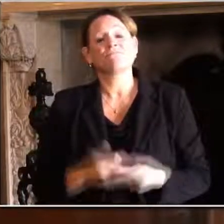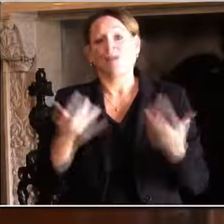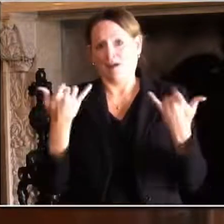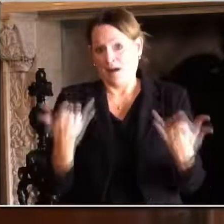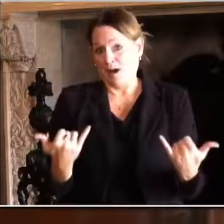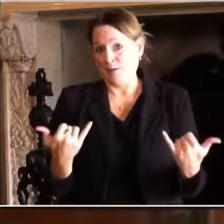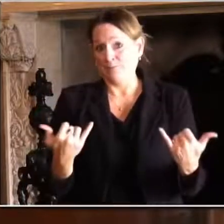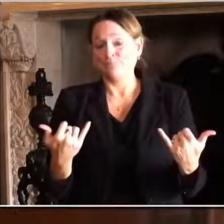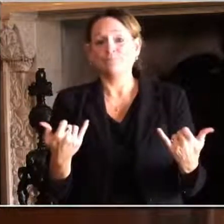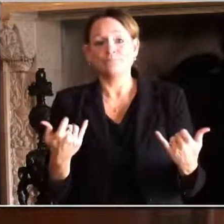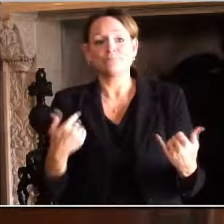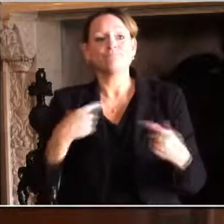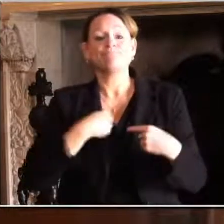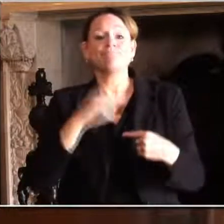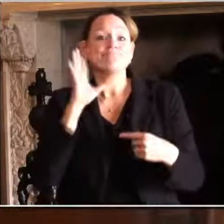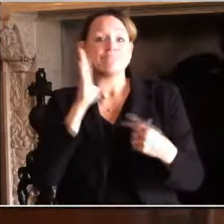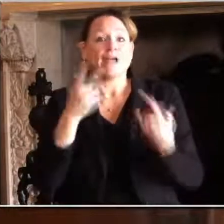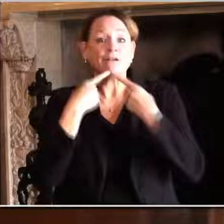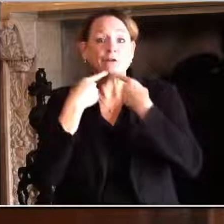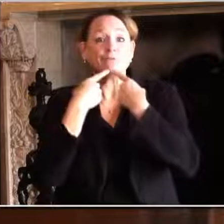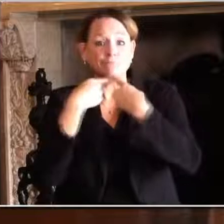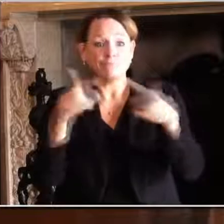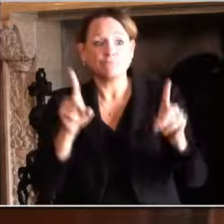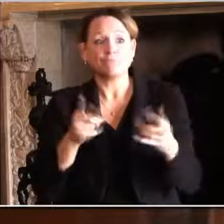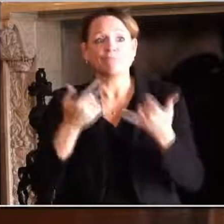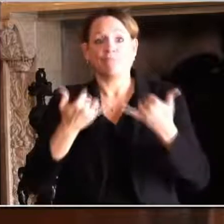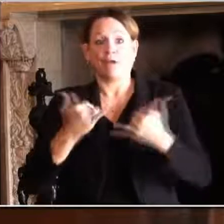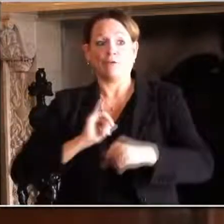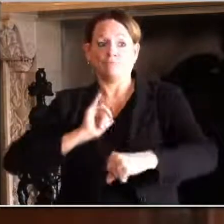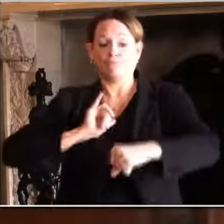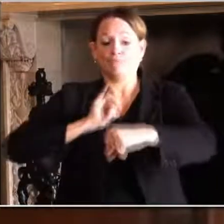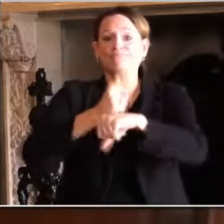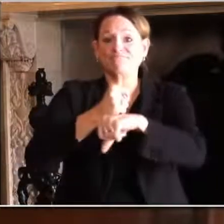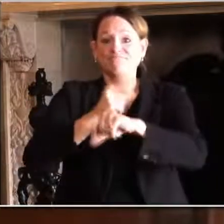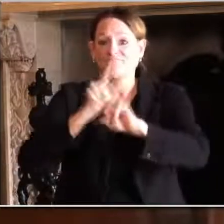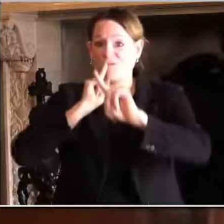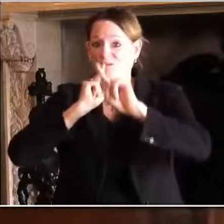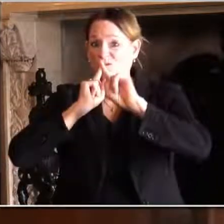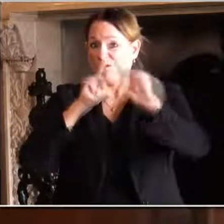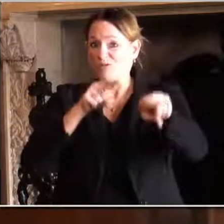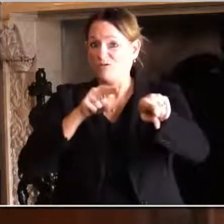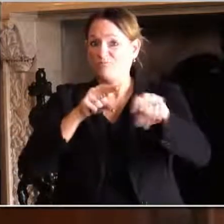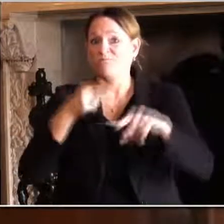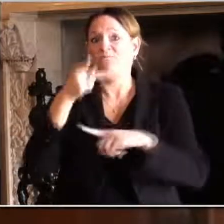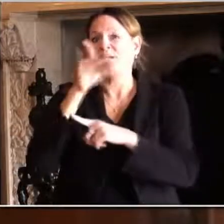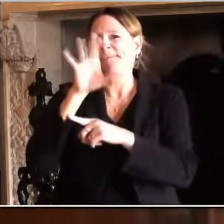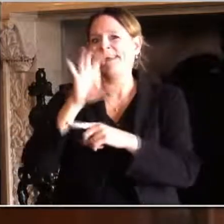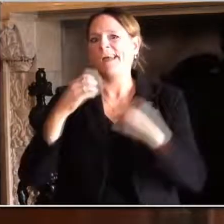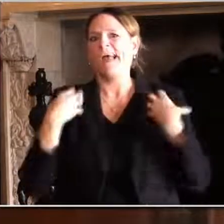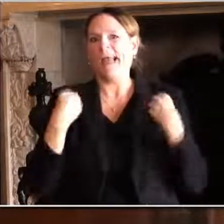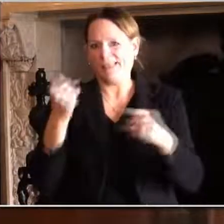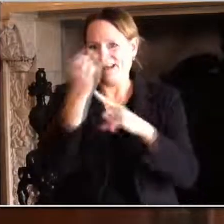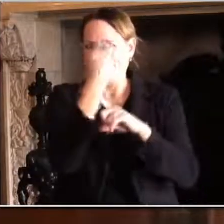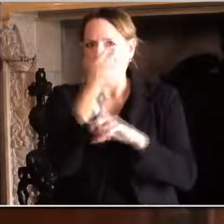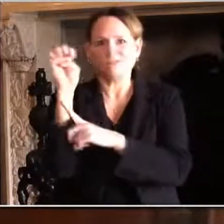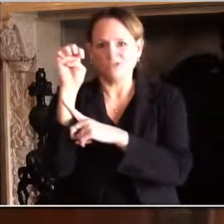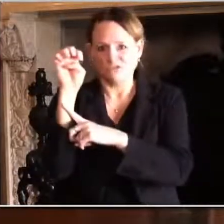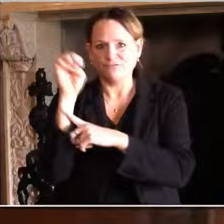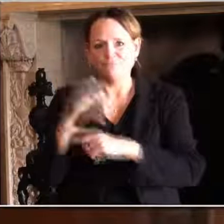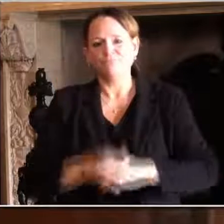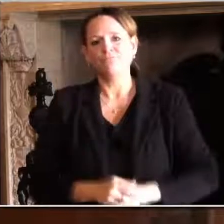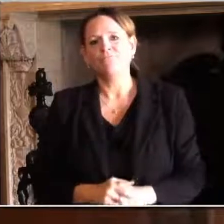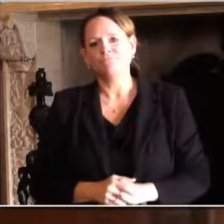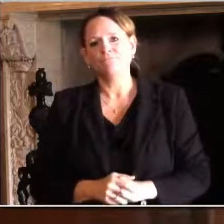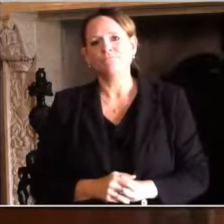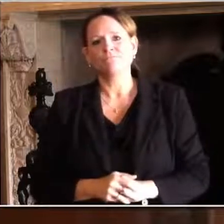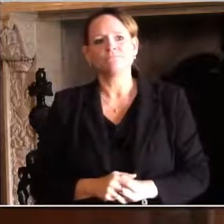I declared a new statewide public health emergency as we battled a new surge of COVID-19 across our state.